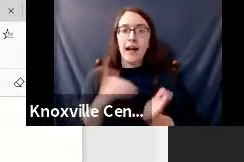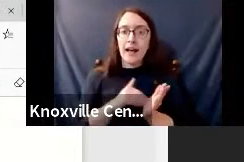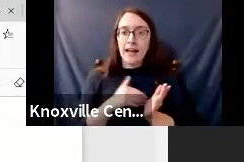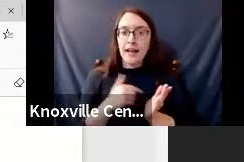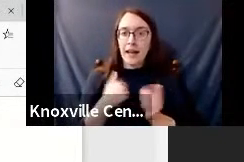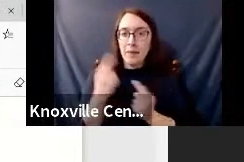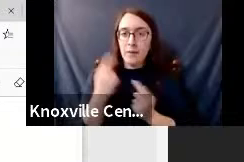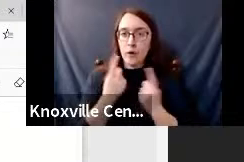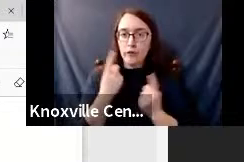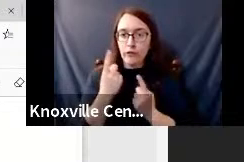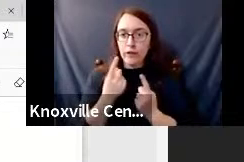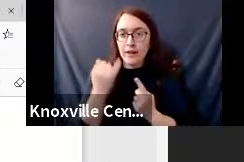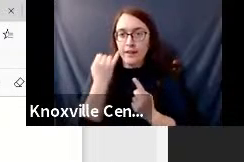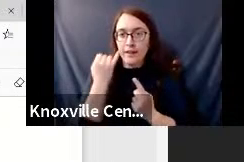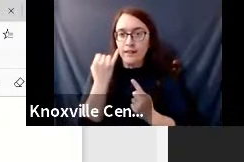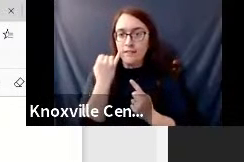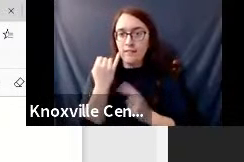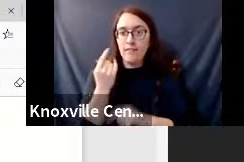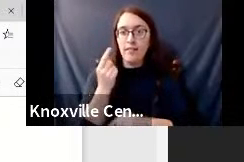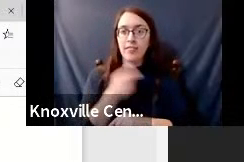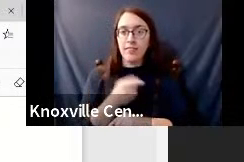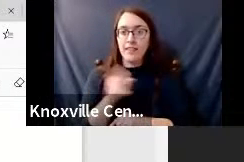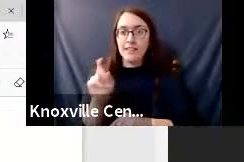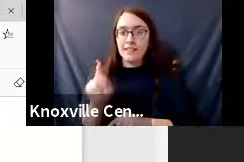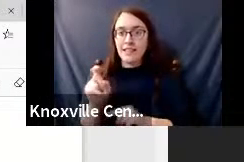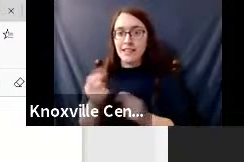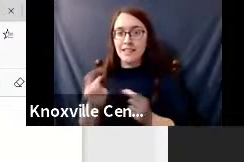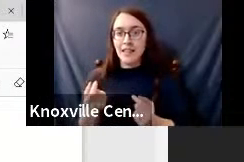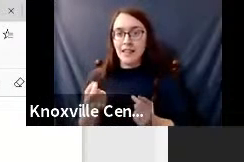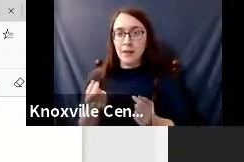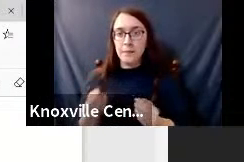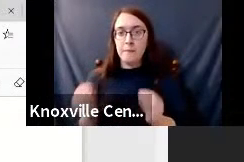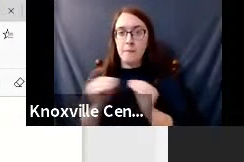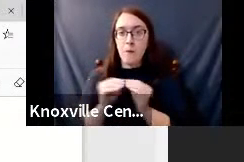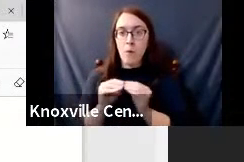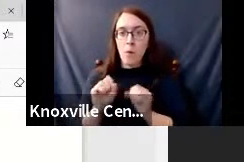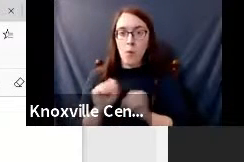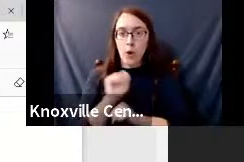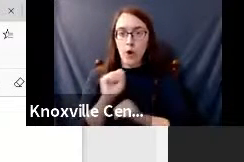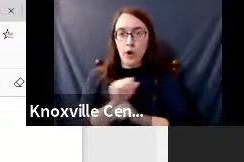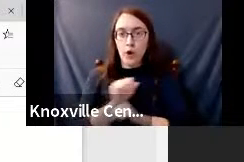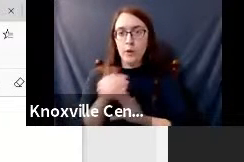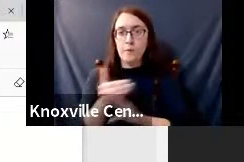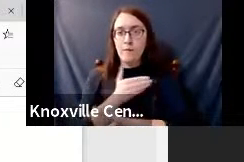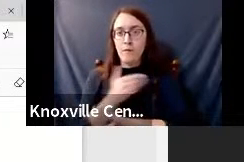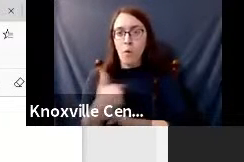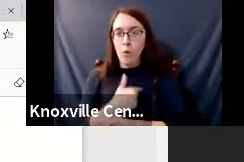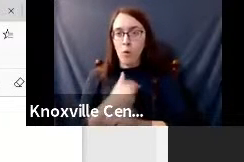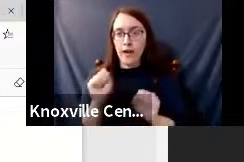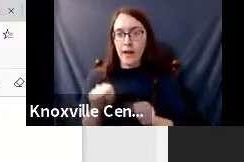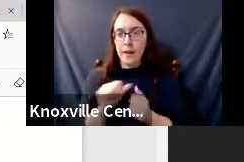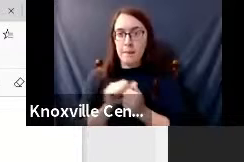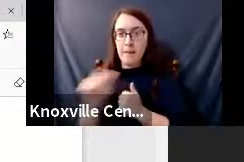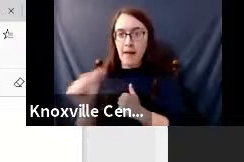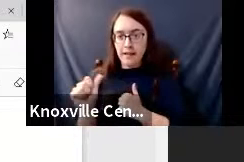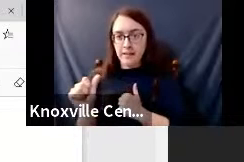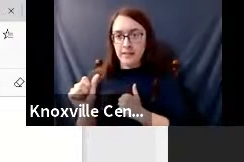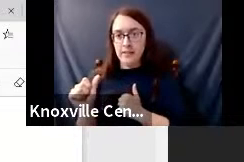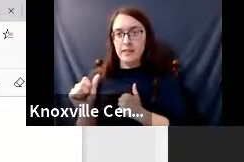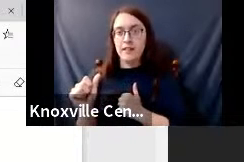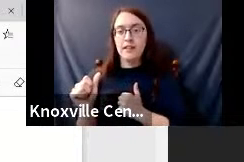wondering if this needs a little more work before we can pass it. It's